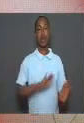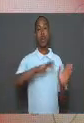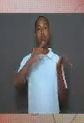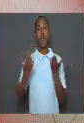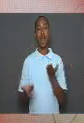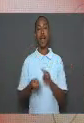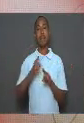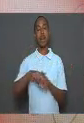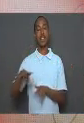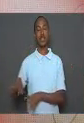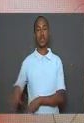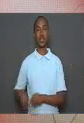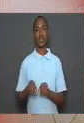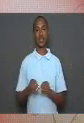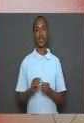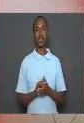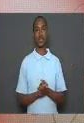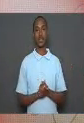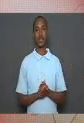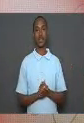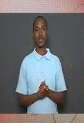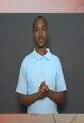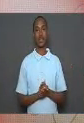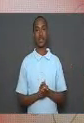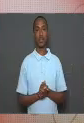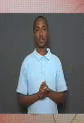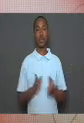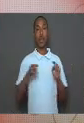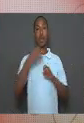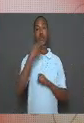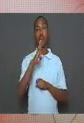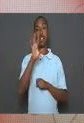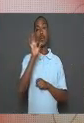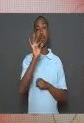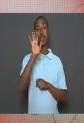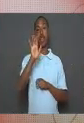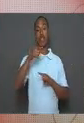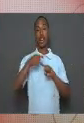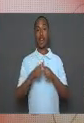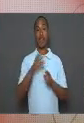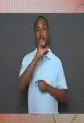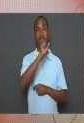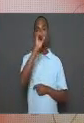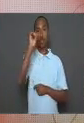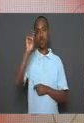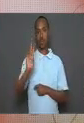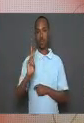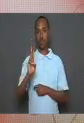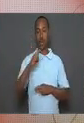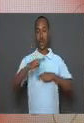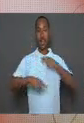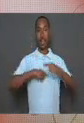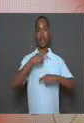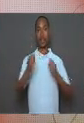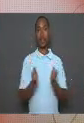Welcome back, students. When 14.5 grams of sulfur dioxide